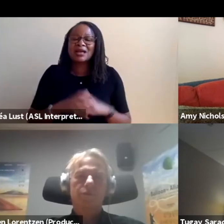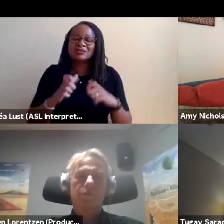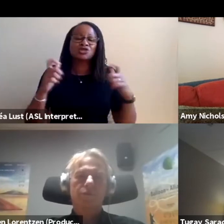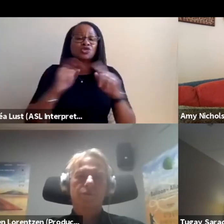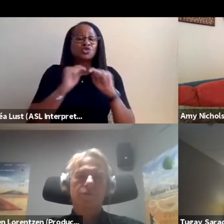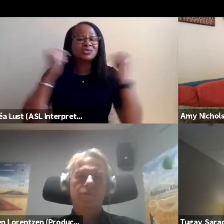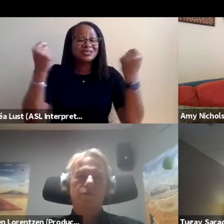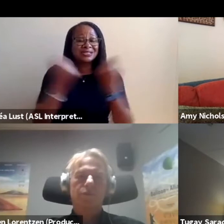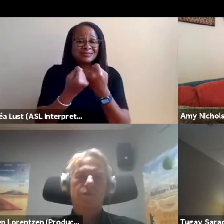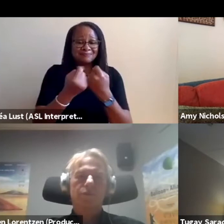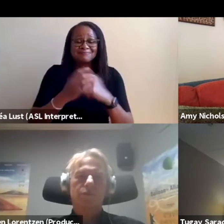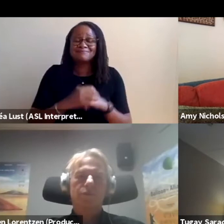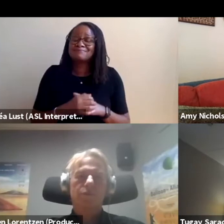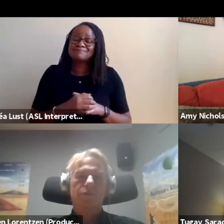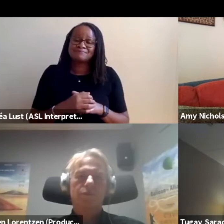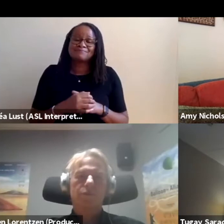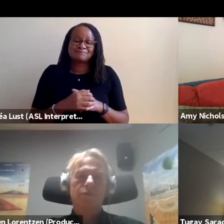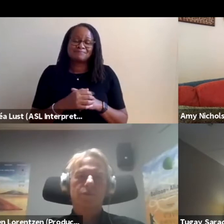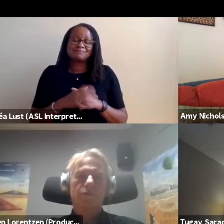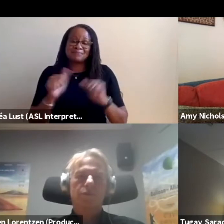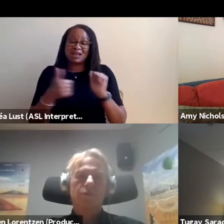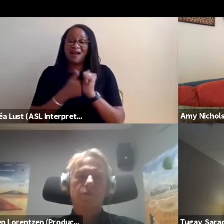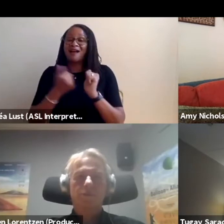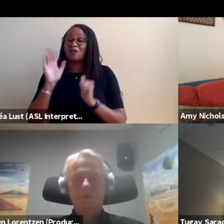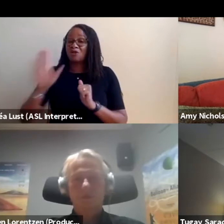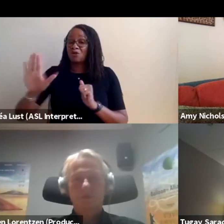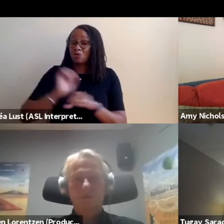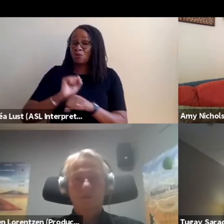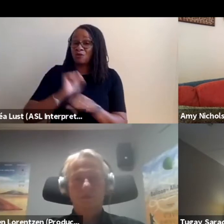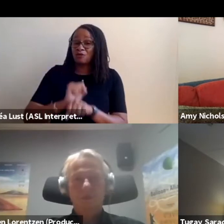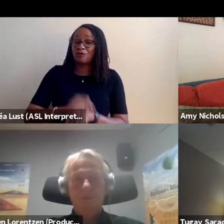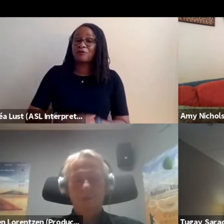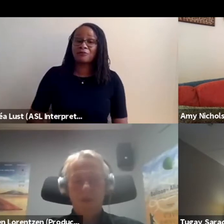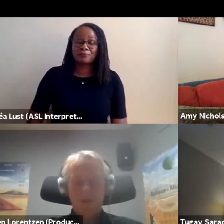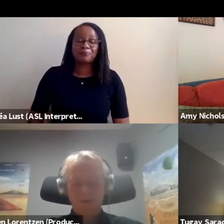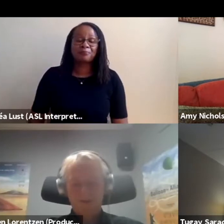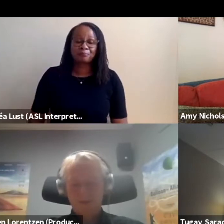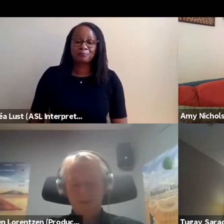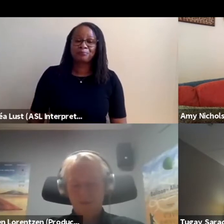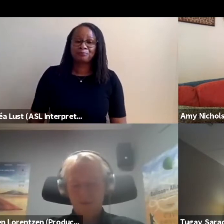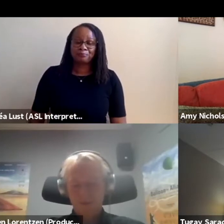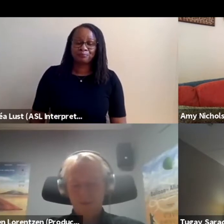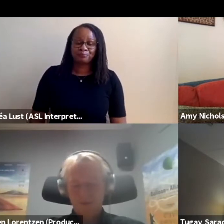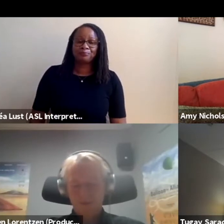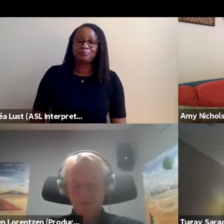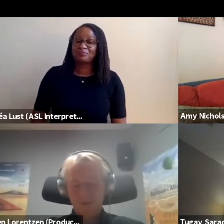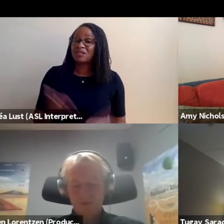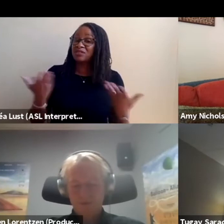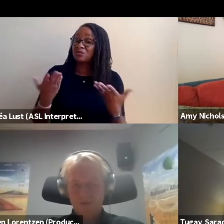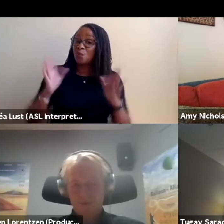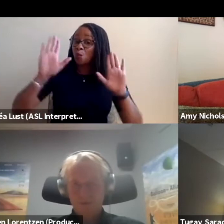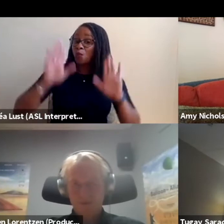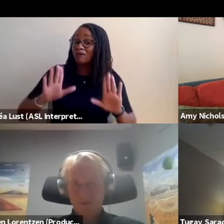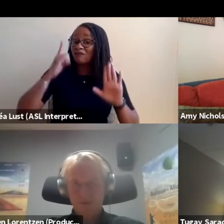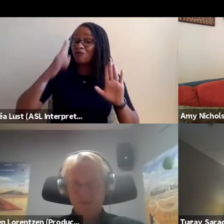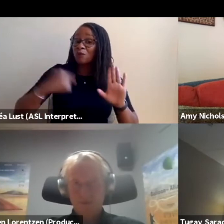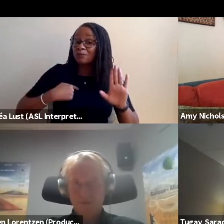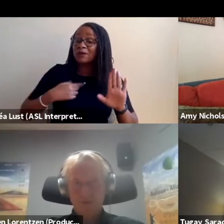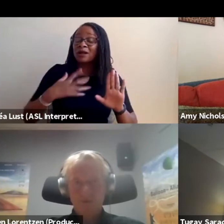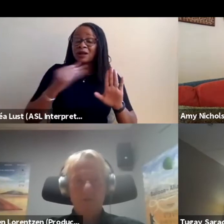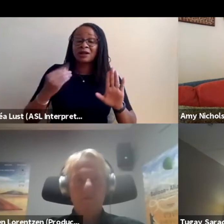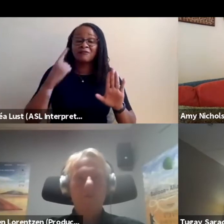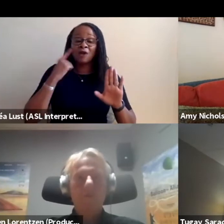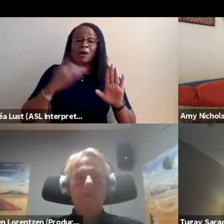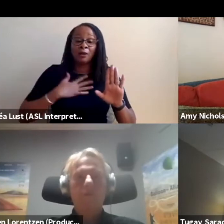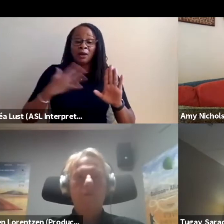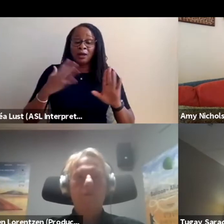huge, great team behind her, and this was also fantastic for me and for my congregation,